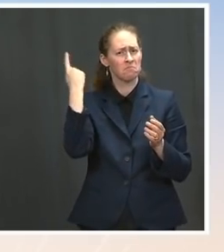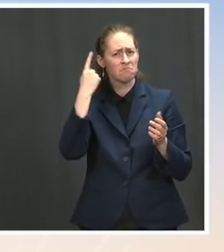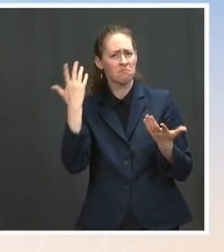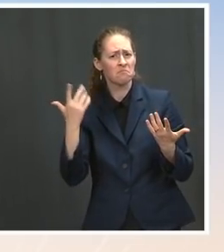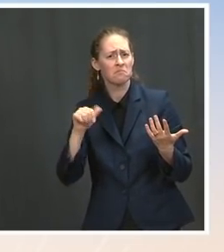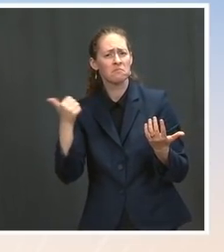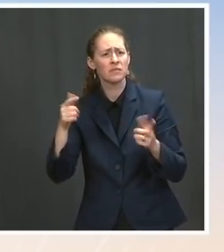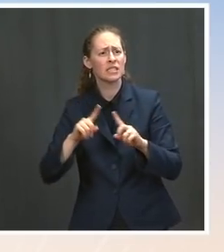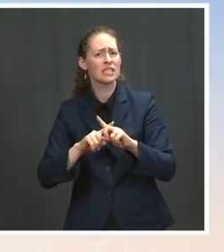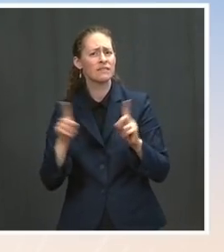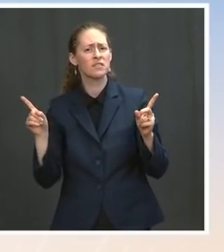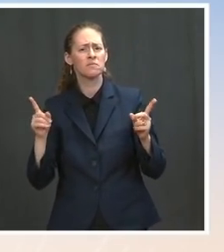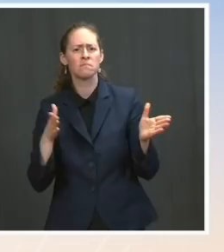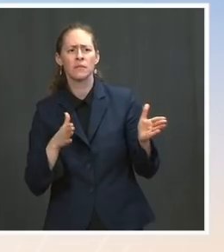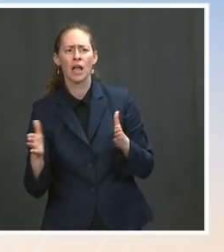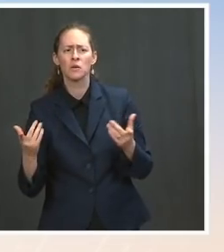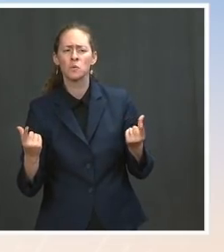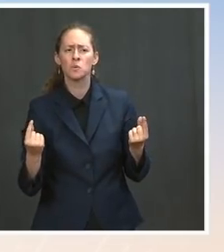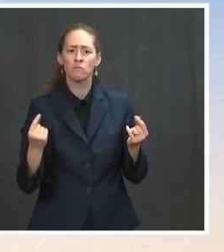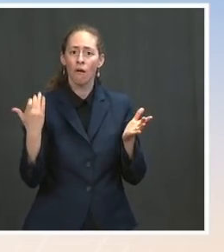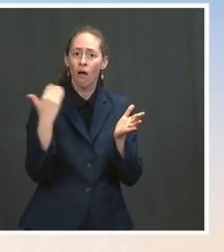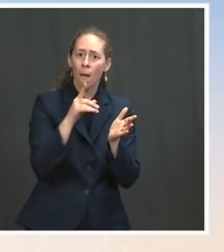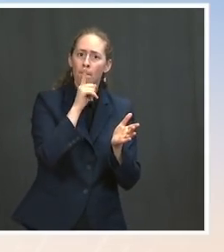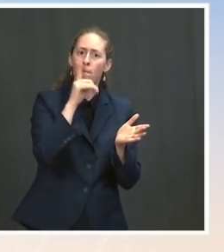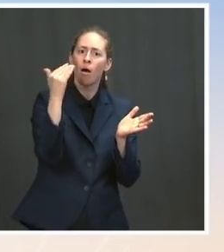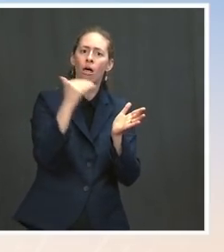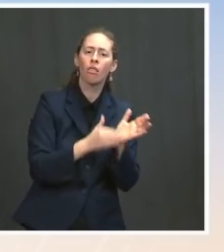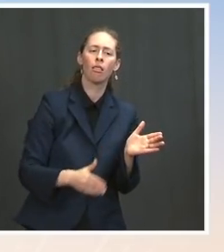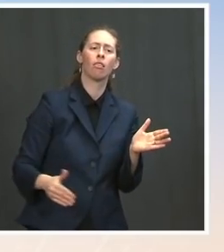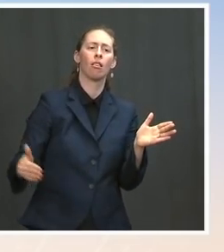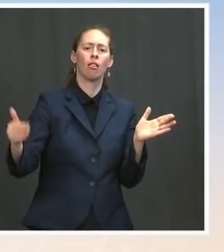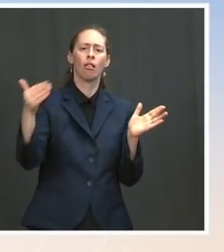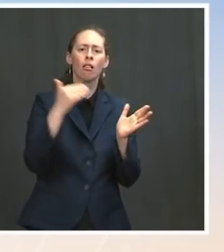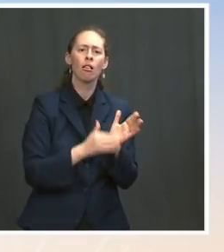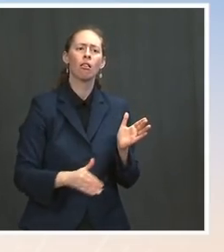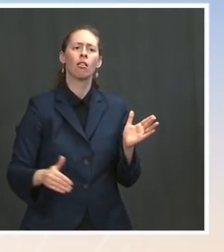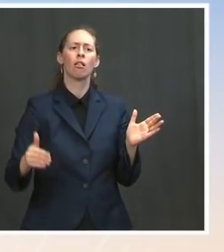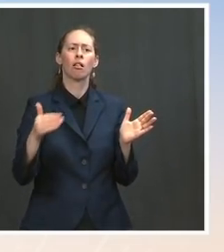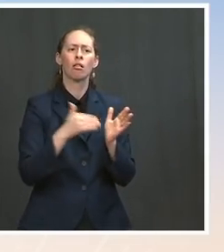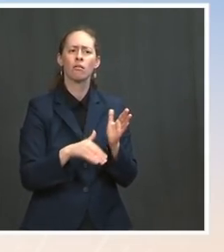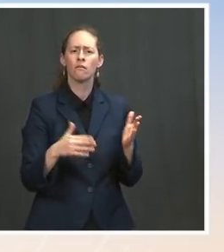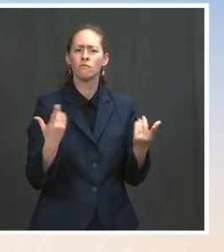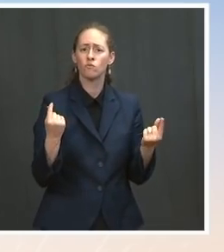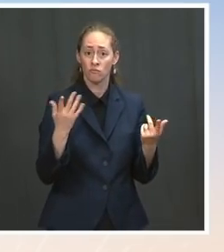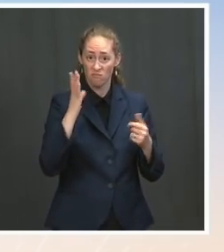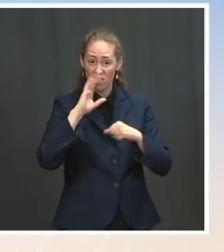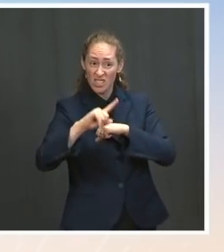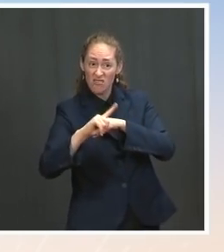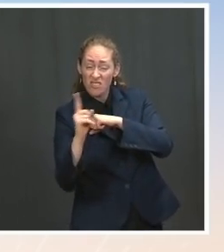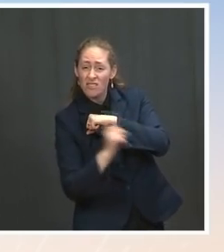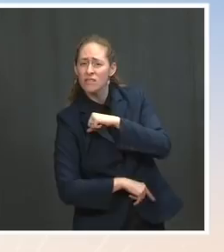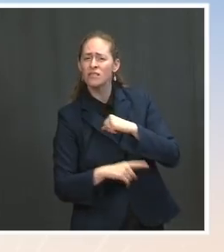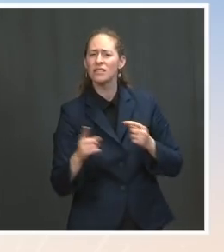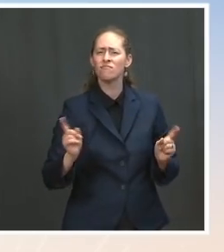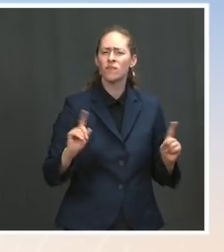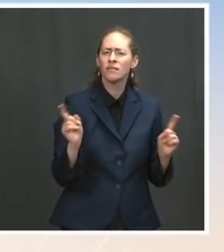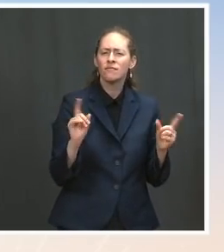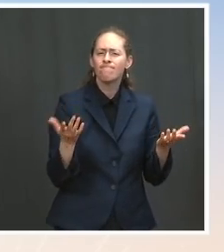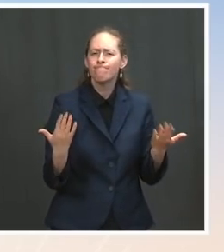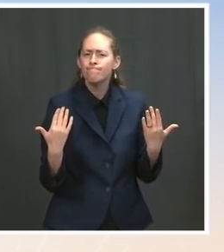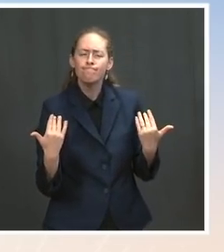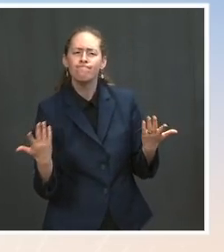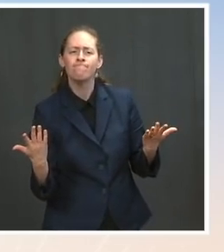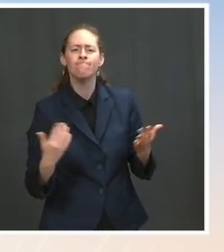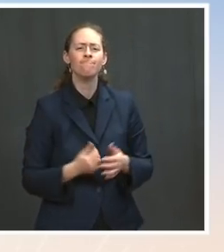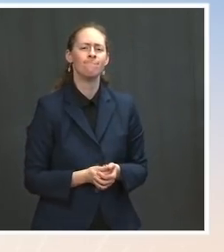to make sure that this doesn't happen? Sanctions or any other actions that are perhaps on the table? Sure. I mean, as I said, I think in response to an earlier question,